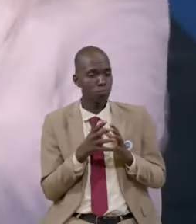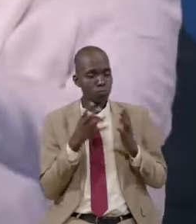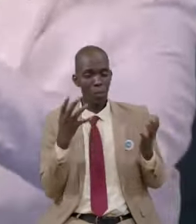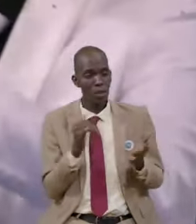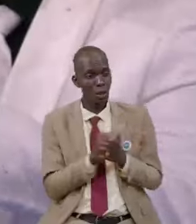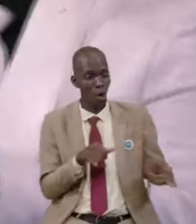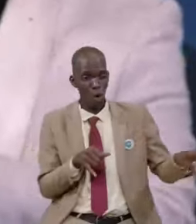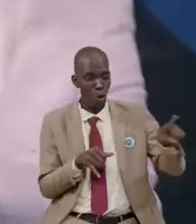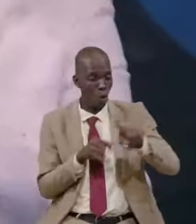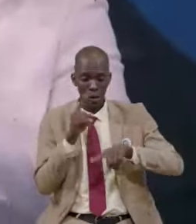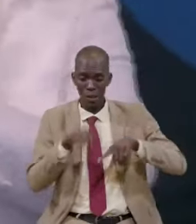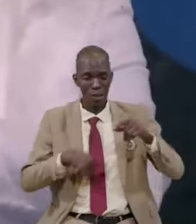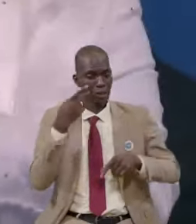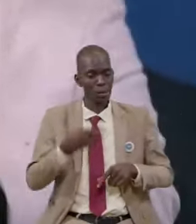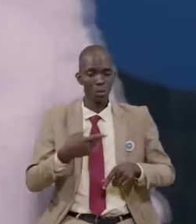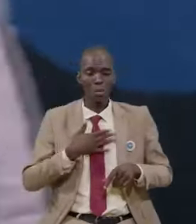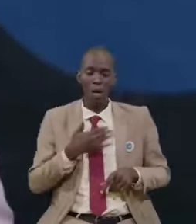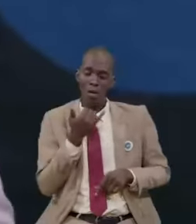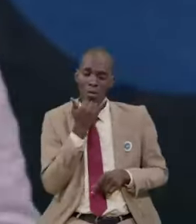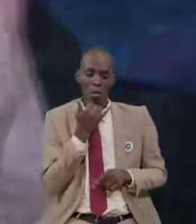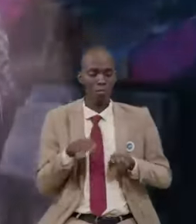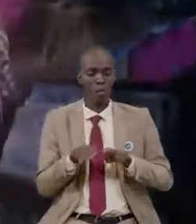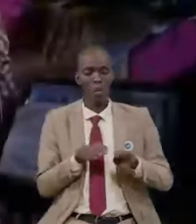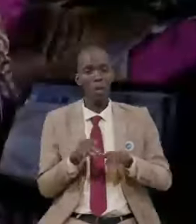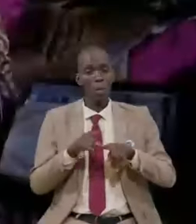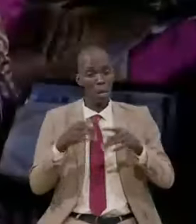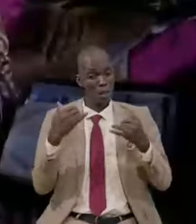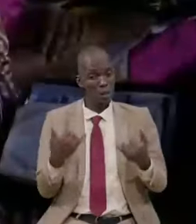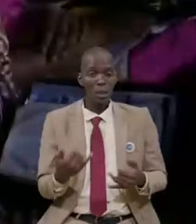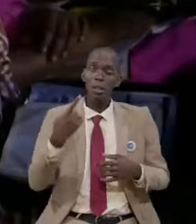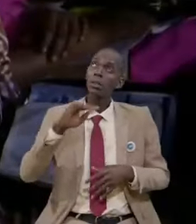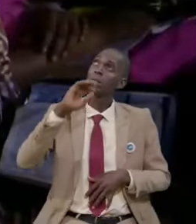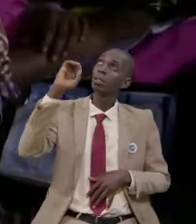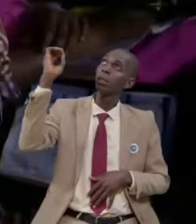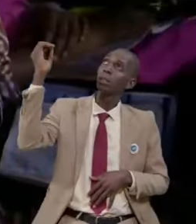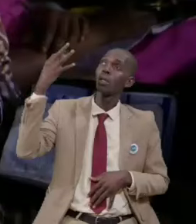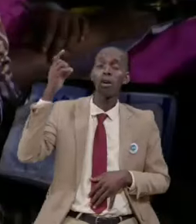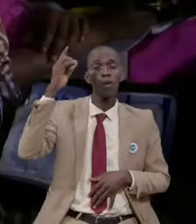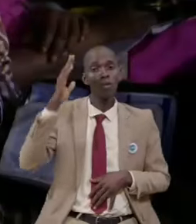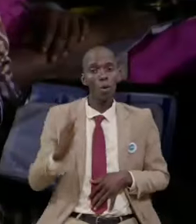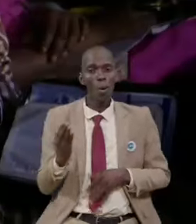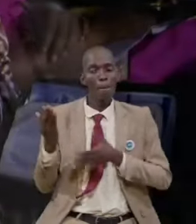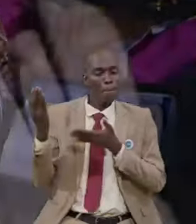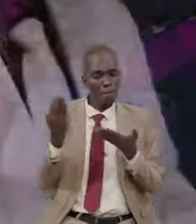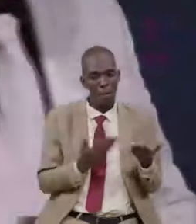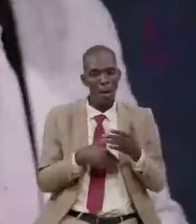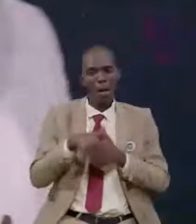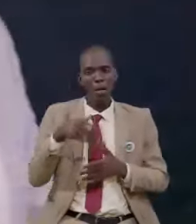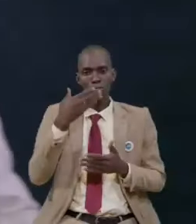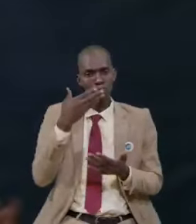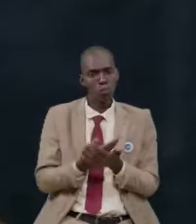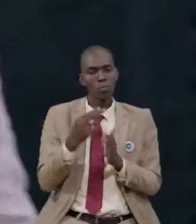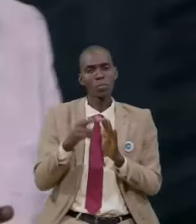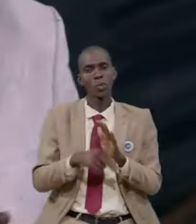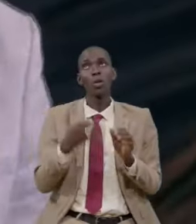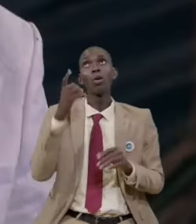But it's now the grace of God brings the goodness in my life. What God has done for me, he